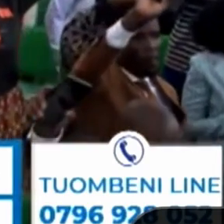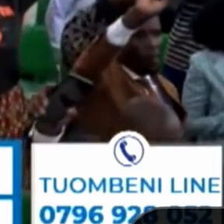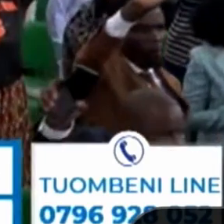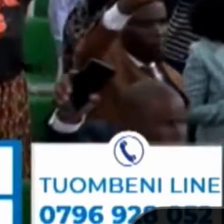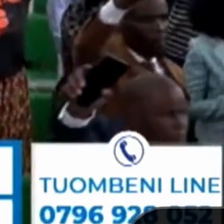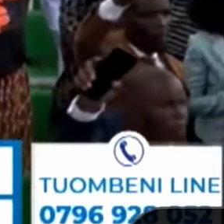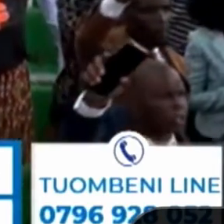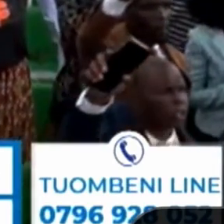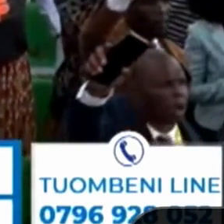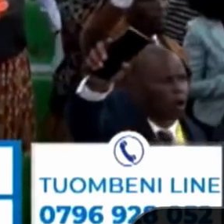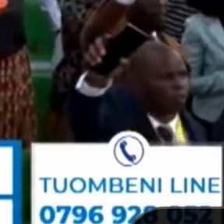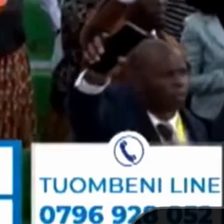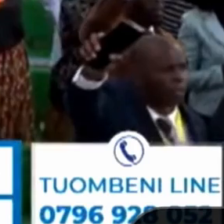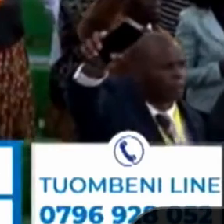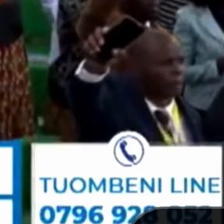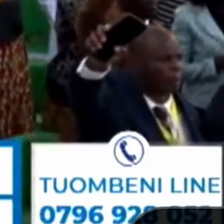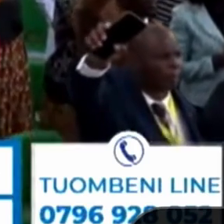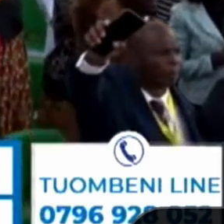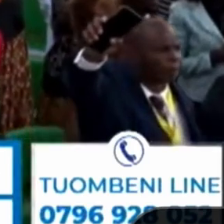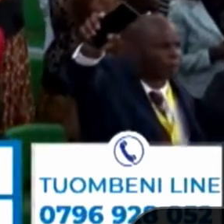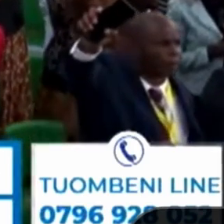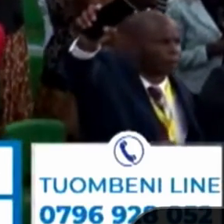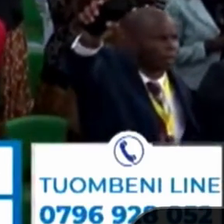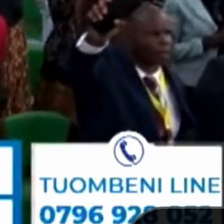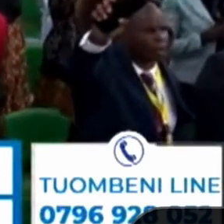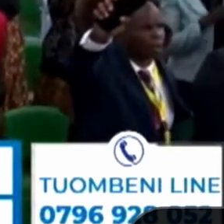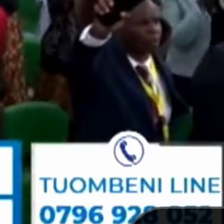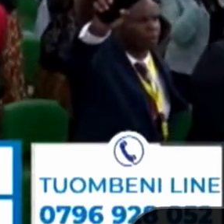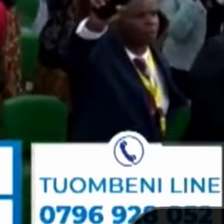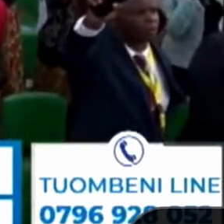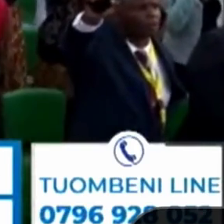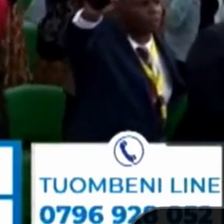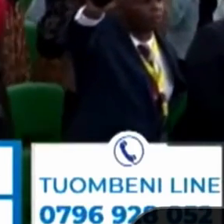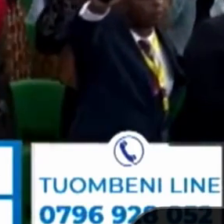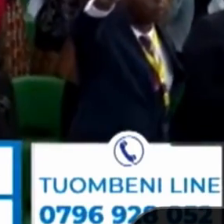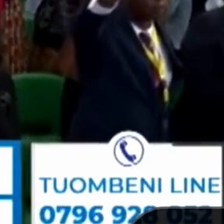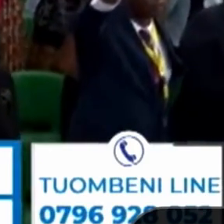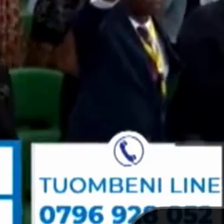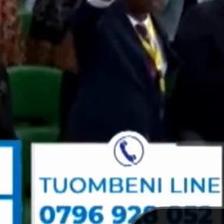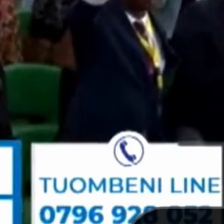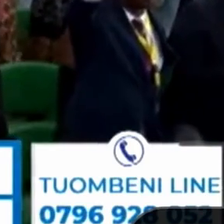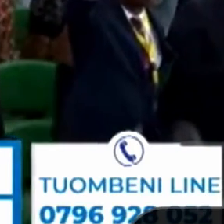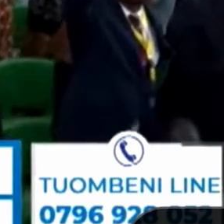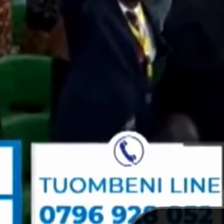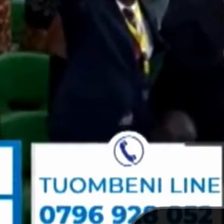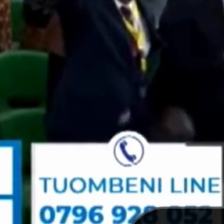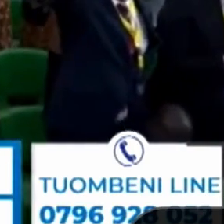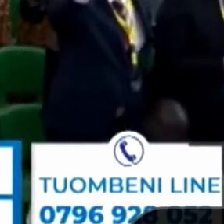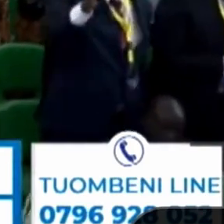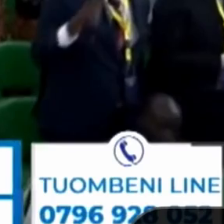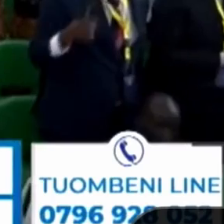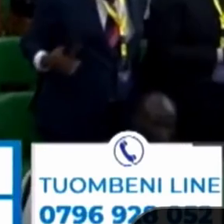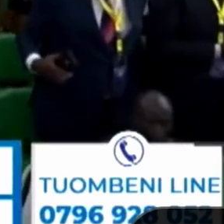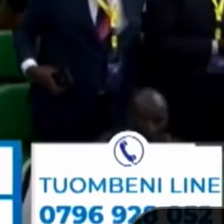my offering. This is my offering. Restore me. Restore me. In Jesus' name. In Jesus' name. Now listen to this. Sikia